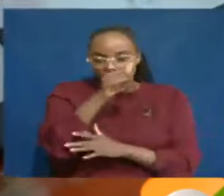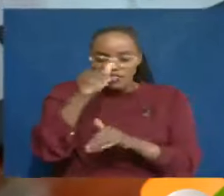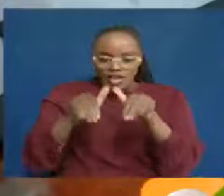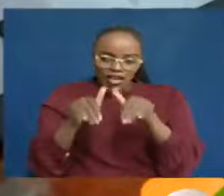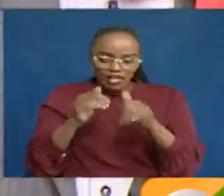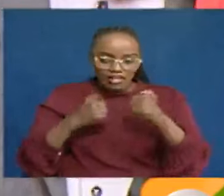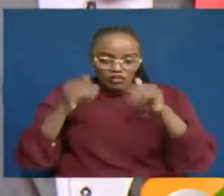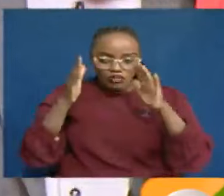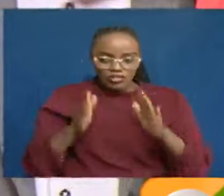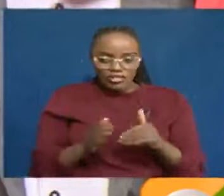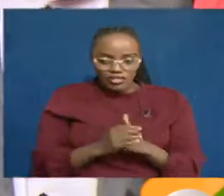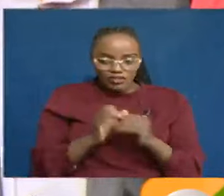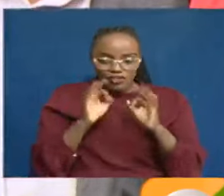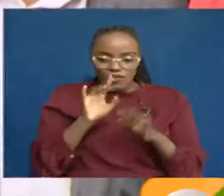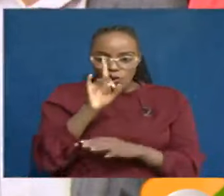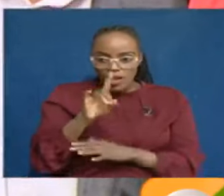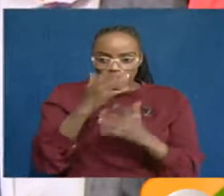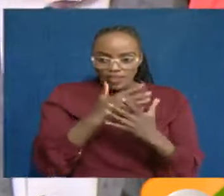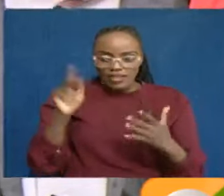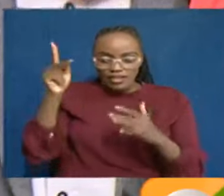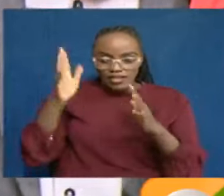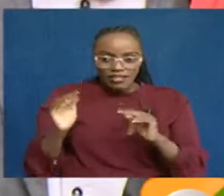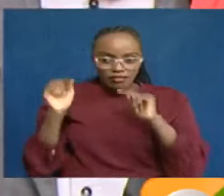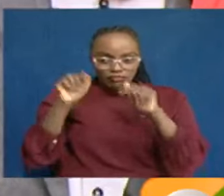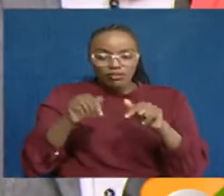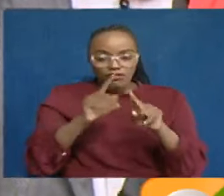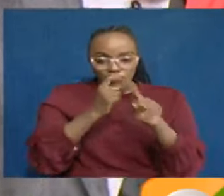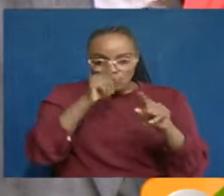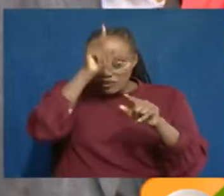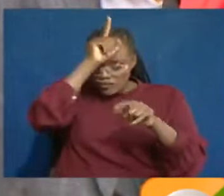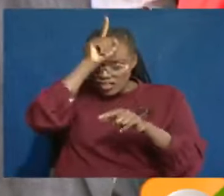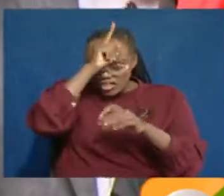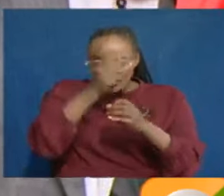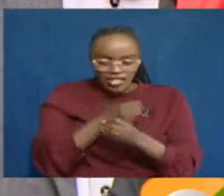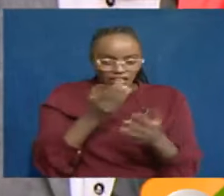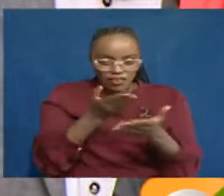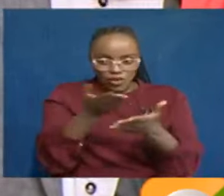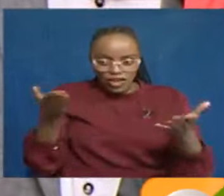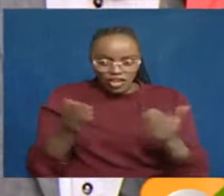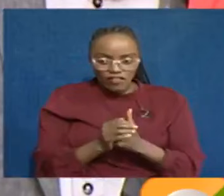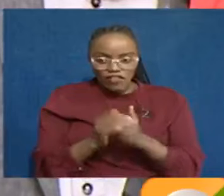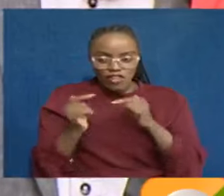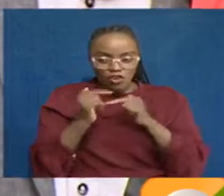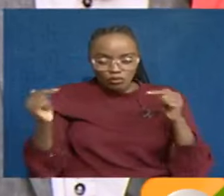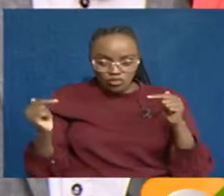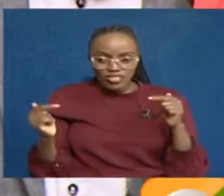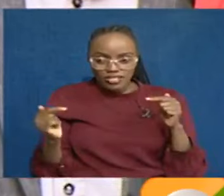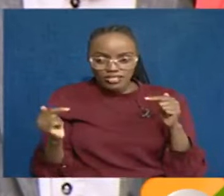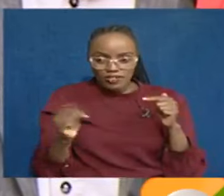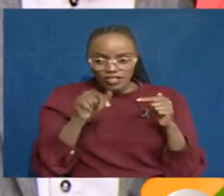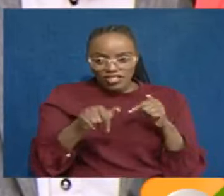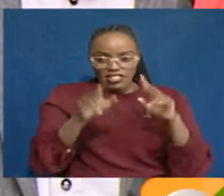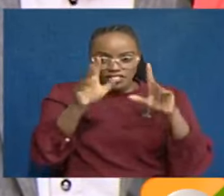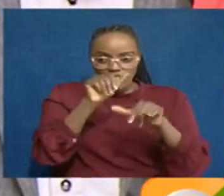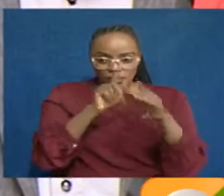elected officials. If there's one thing Kenyans will come out from the villages, from everywhere, and oppose